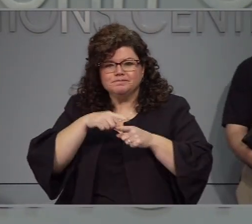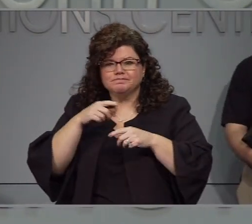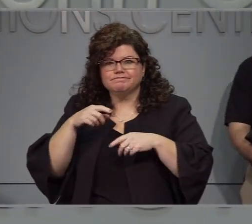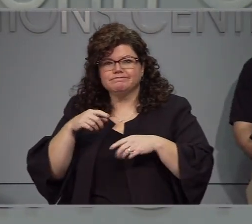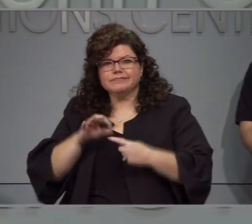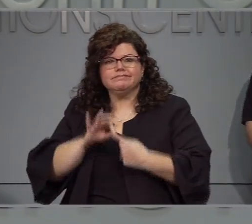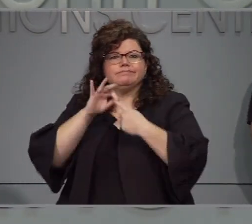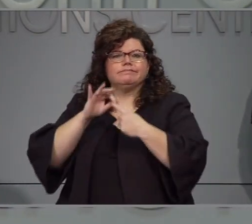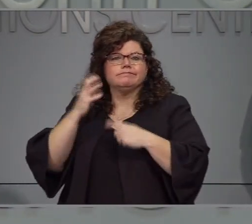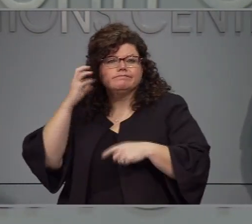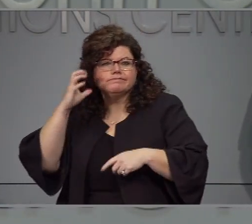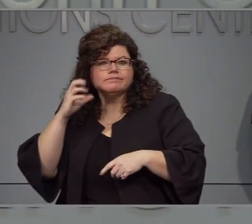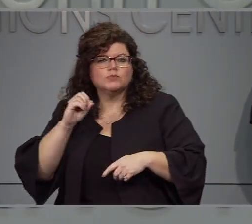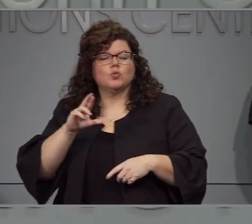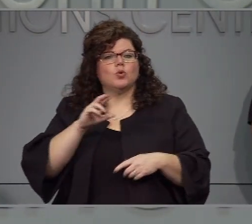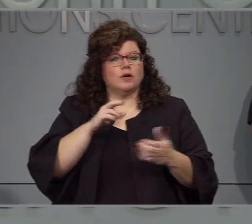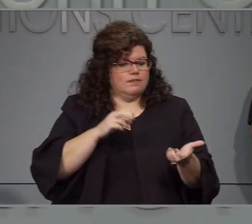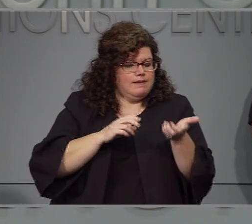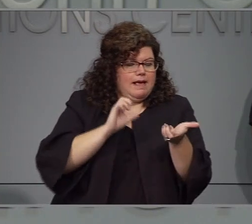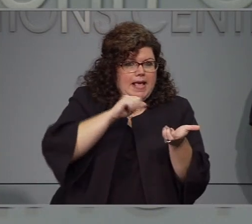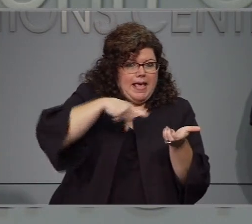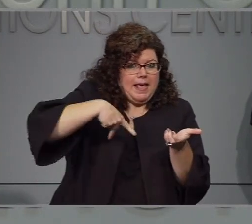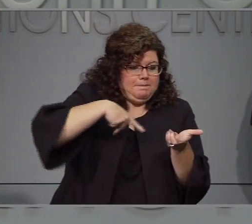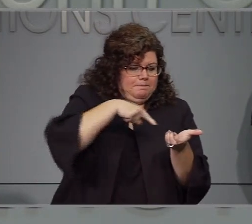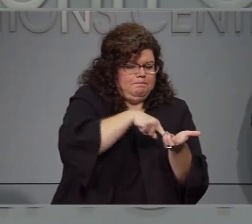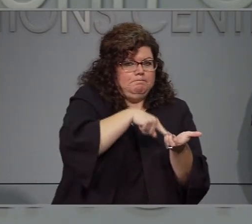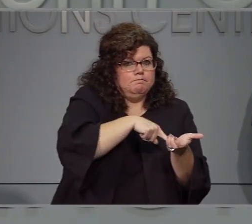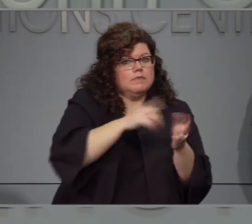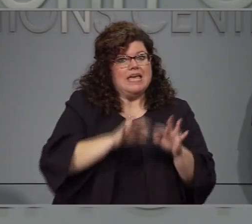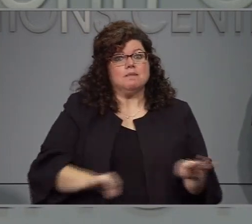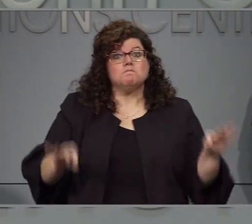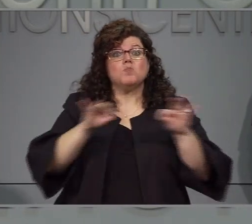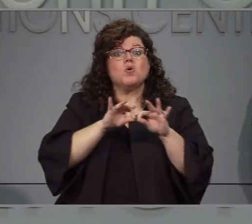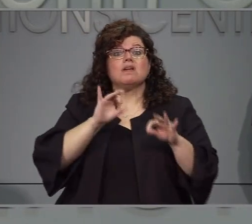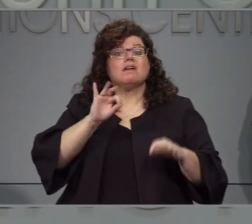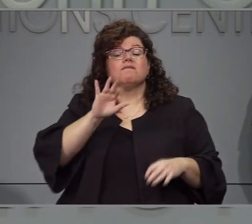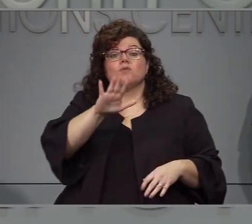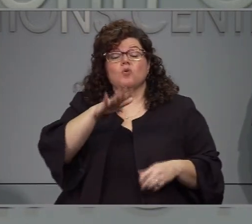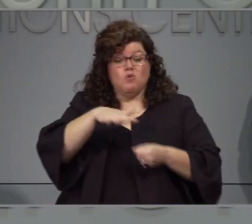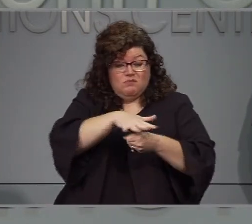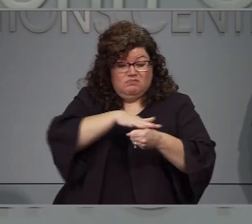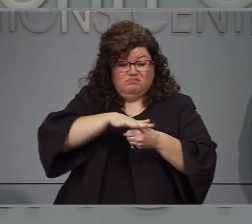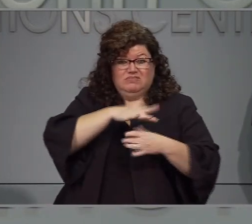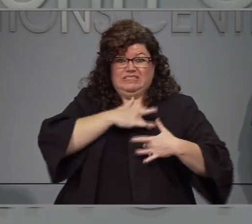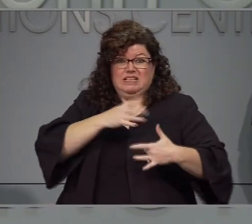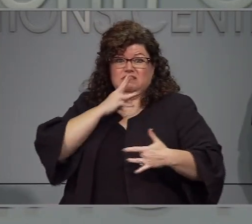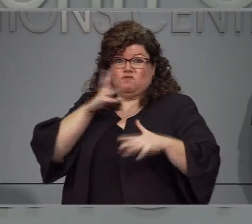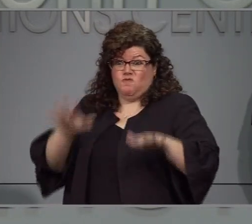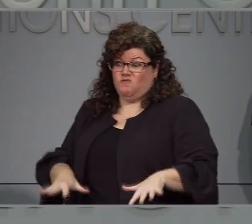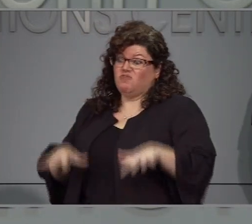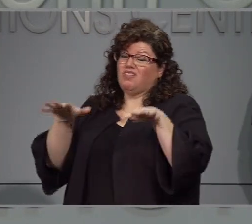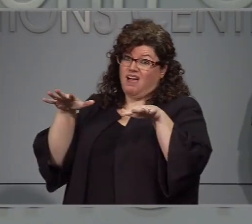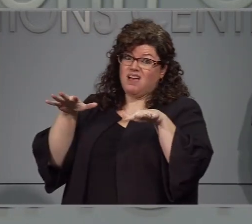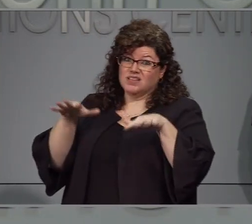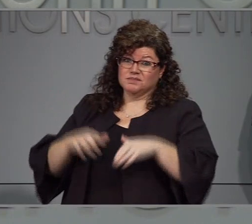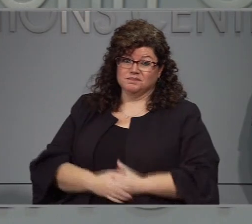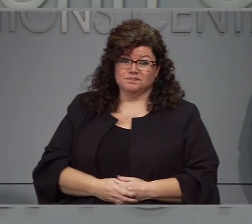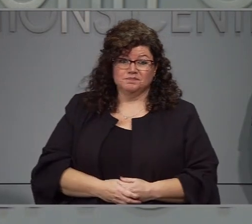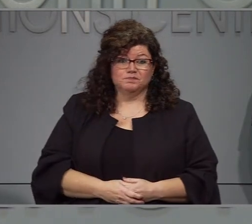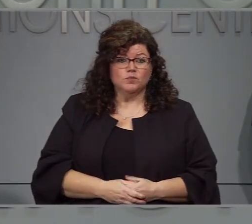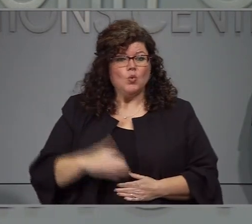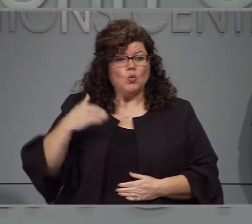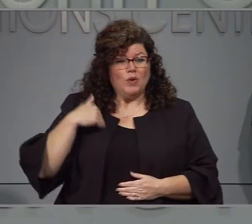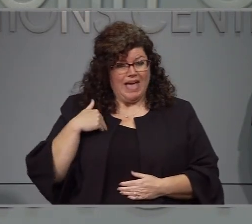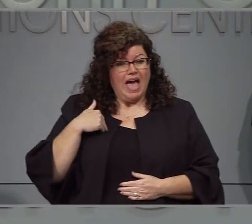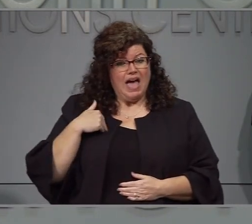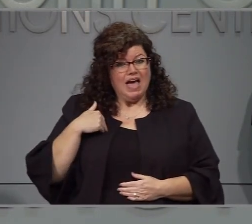smartphone app. This is especially important if you live in a flood-prone area. You can also use the state's flood inundation